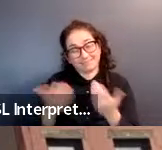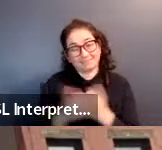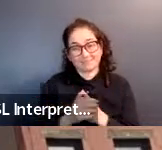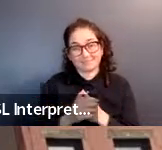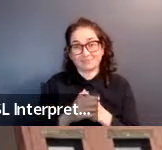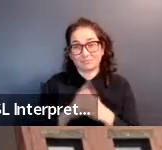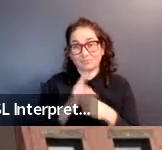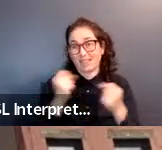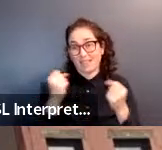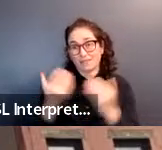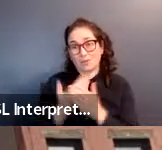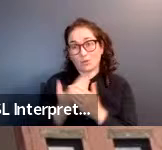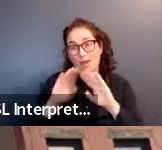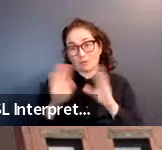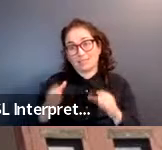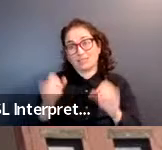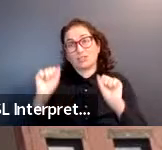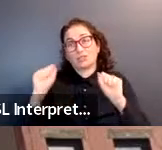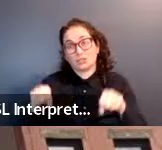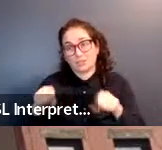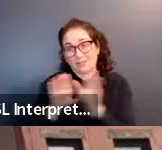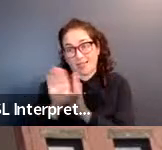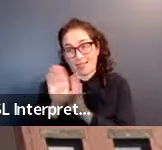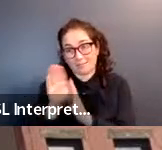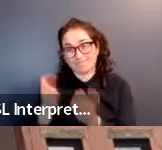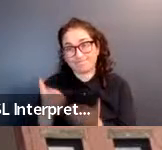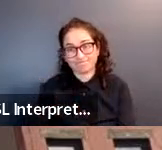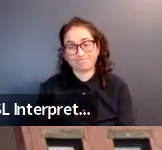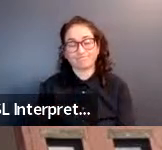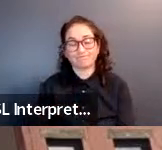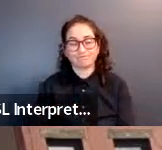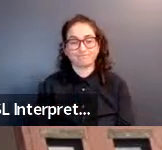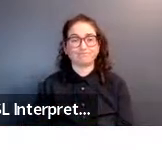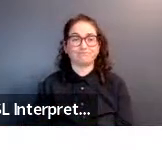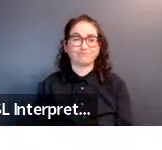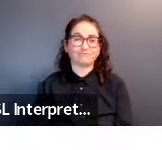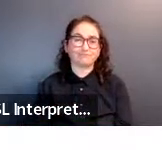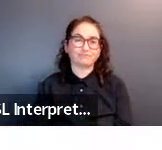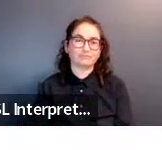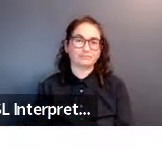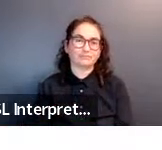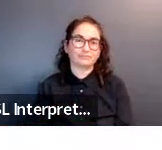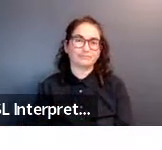a lot of new housing. Next slide.